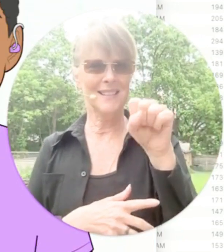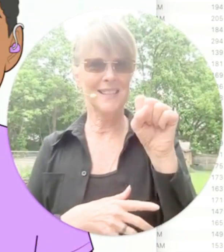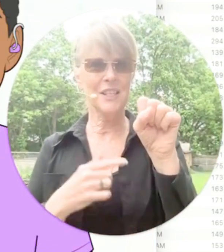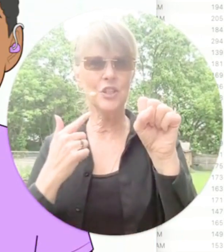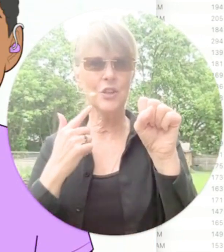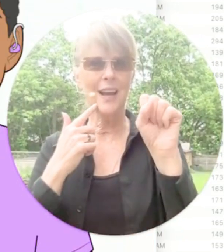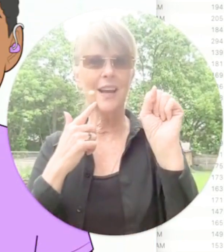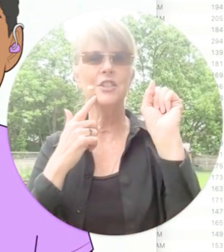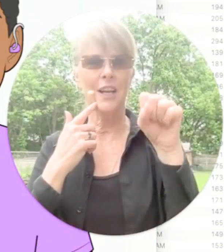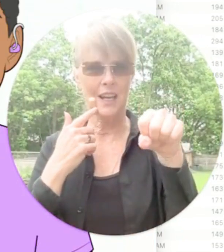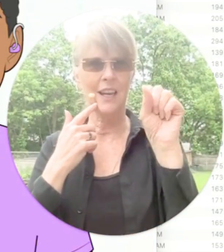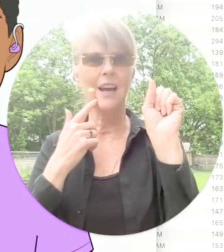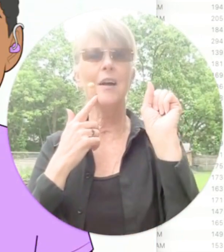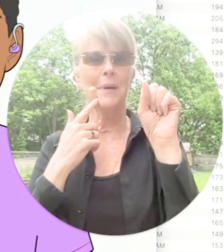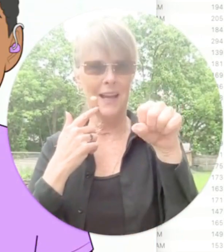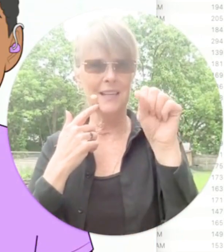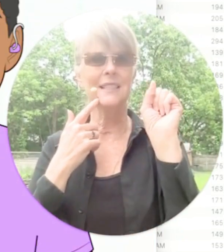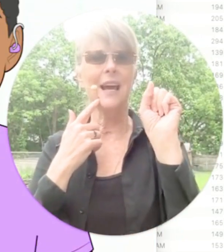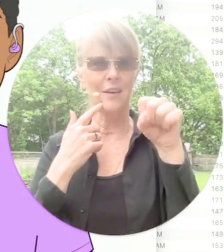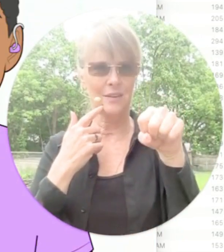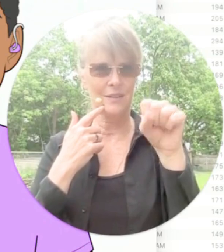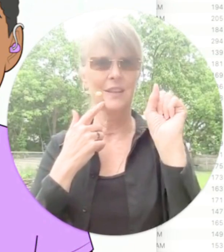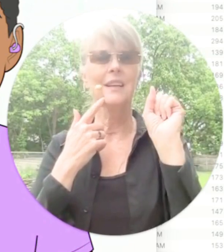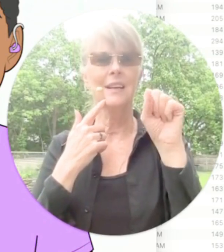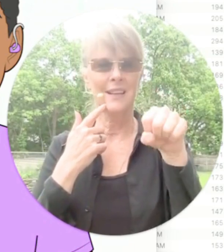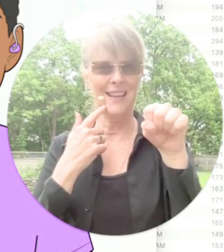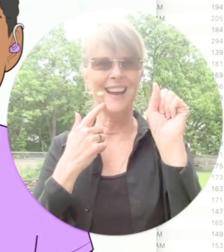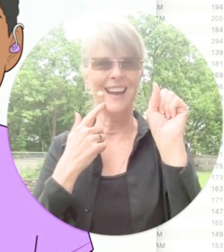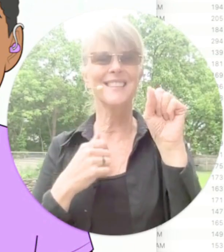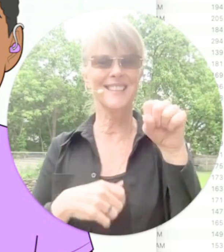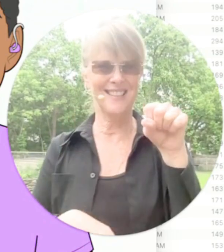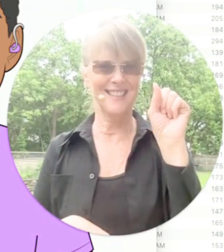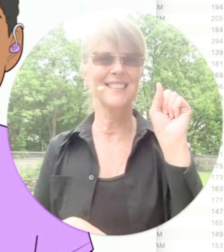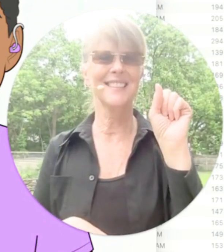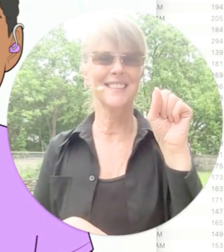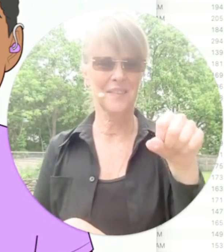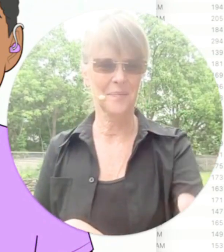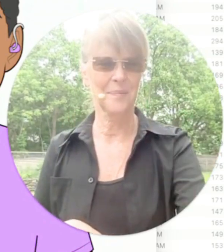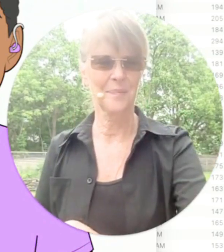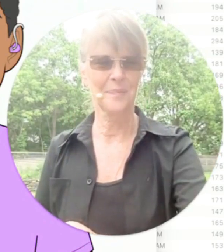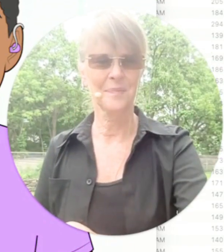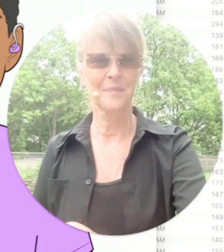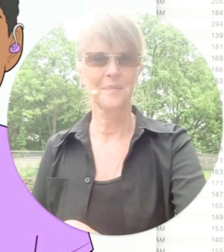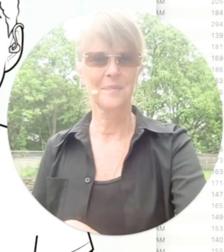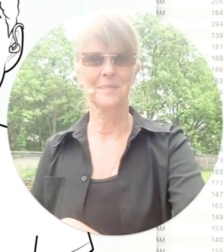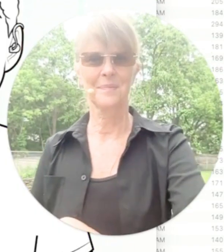Yes, this is your head shaking up and down. Yes.